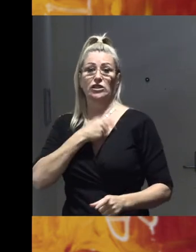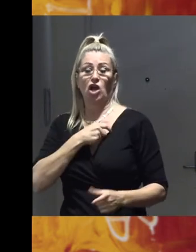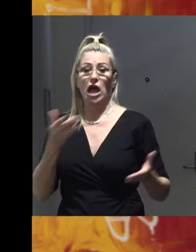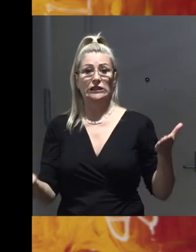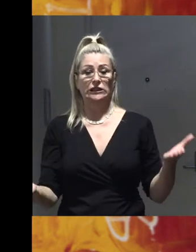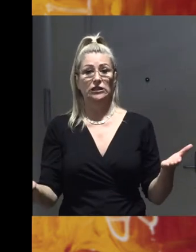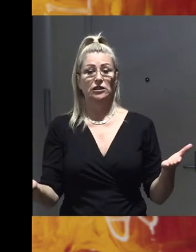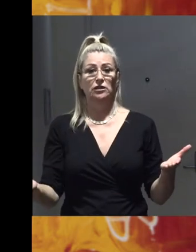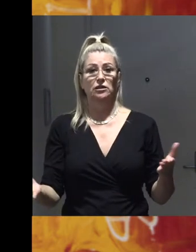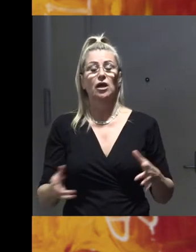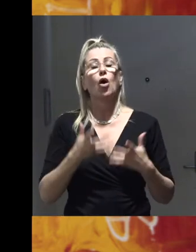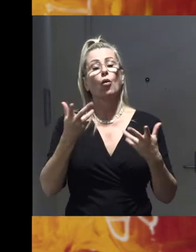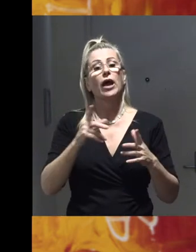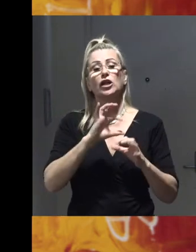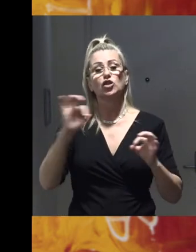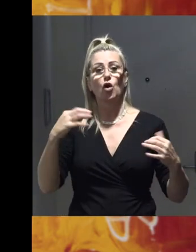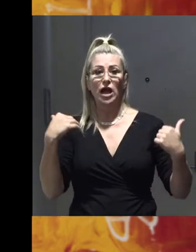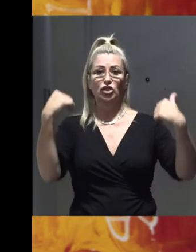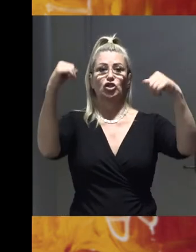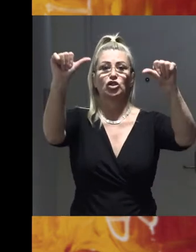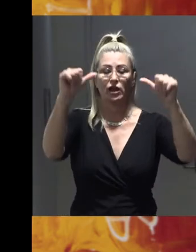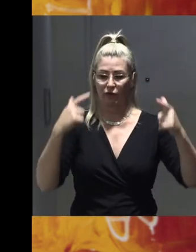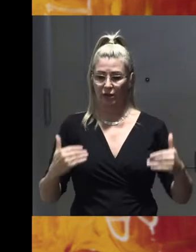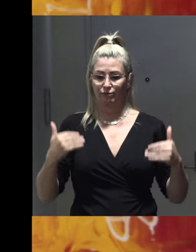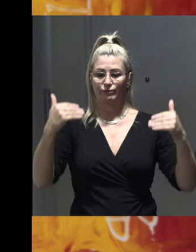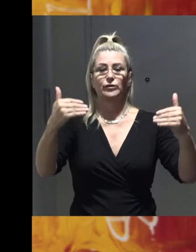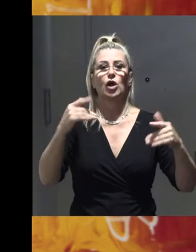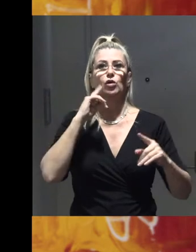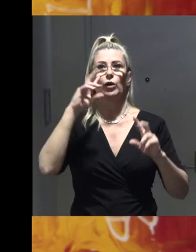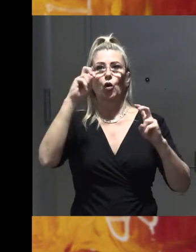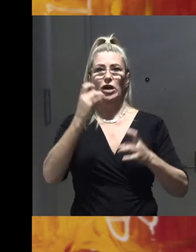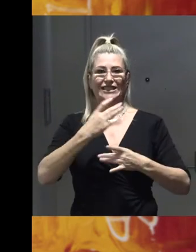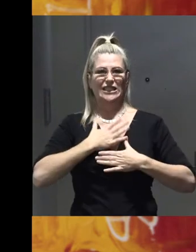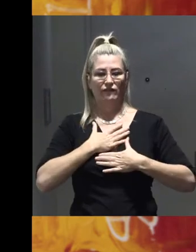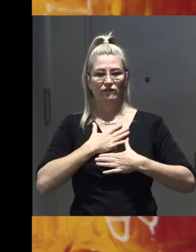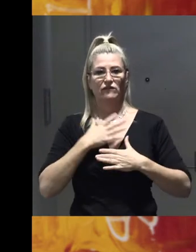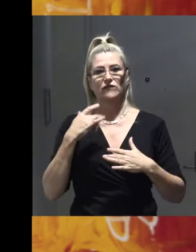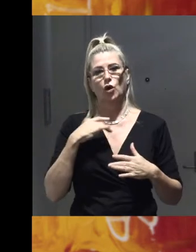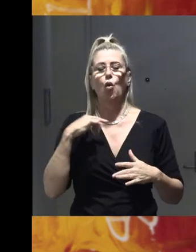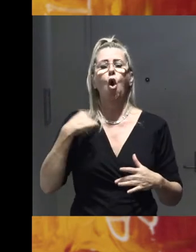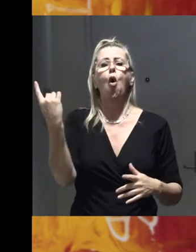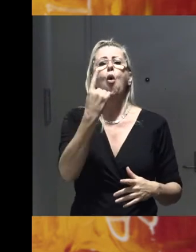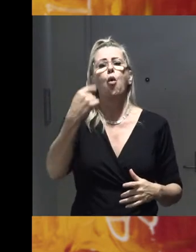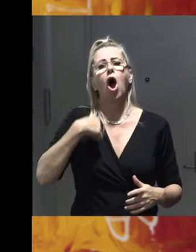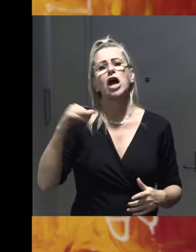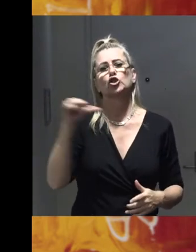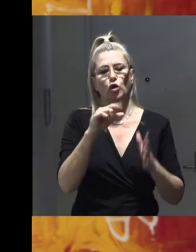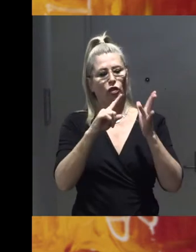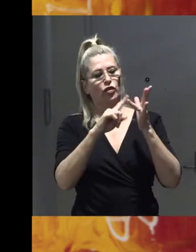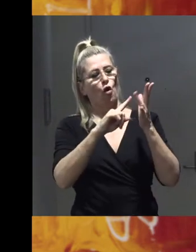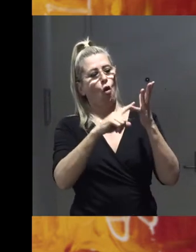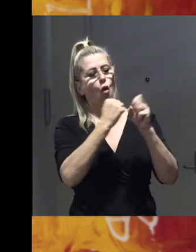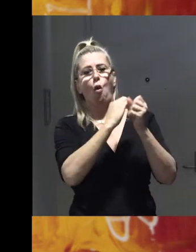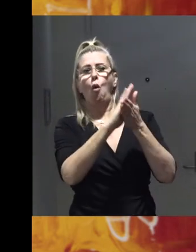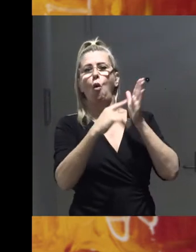Whereas lack of progress towards what we call the ought self, who I should be, and versus who I